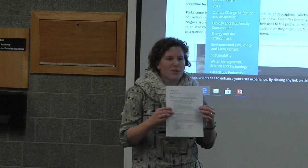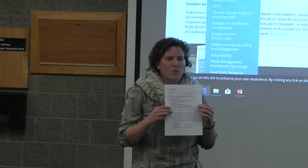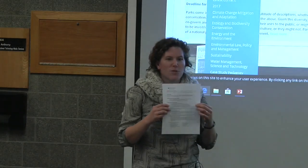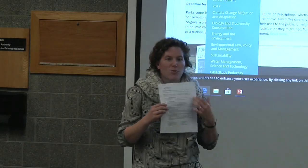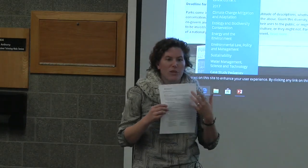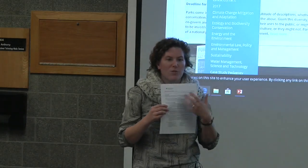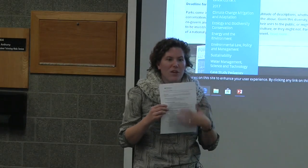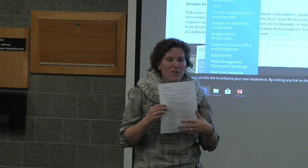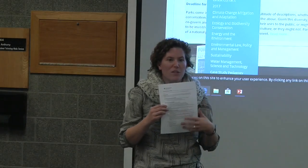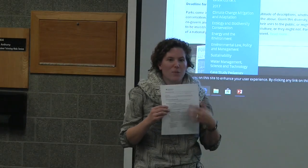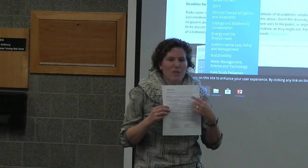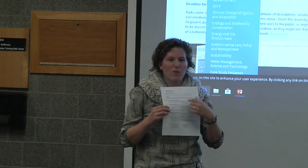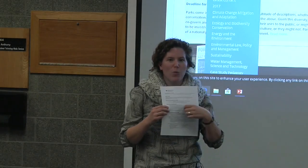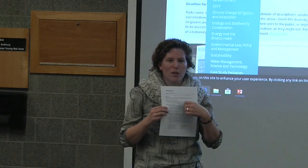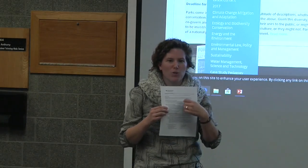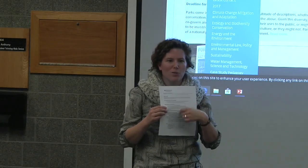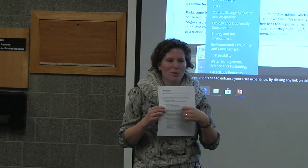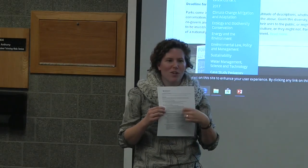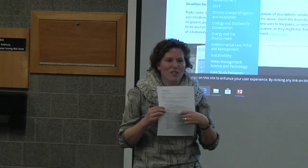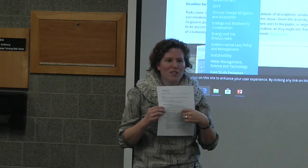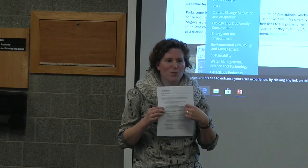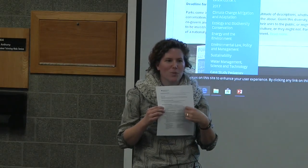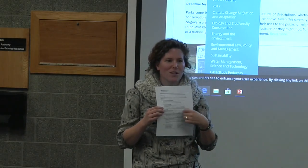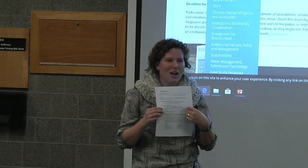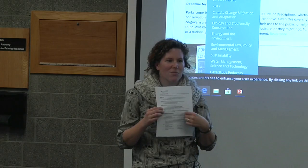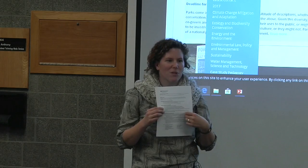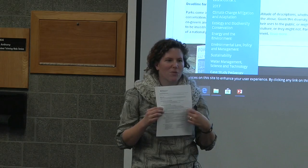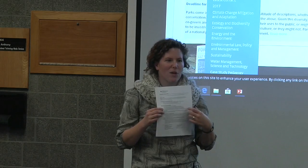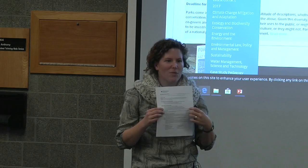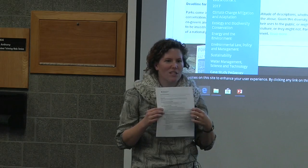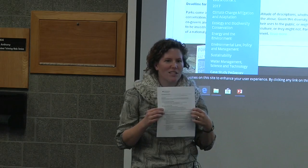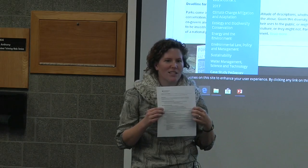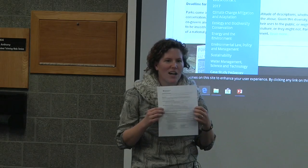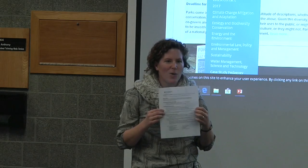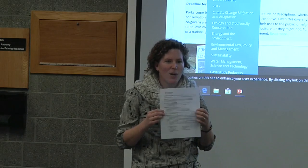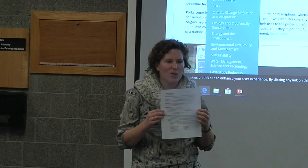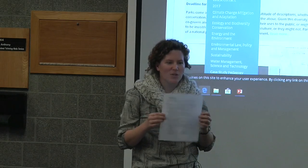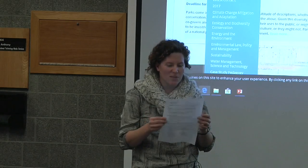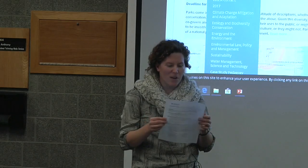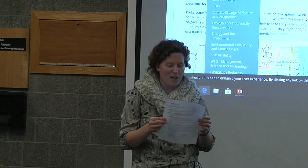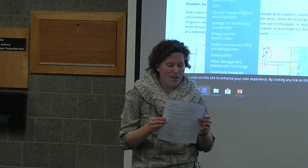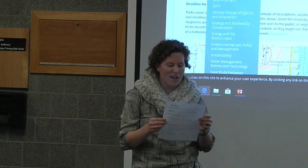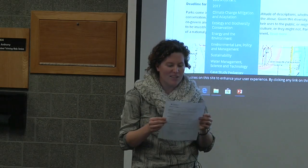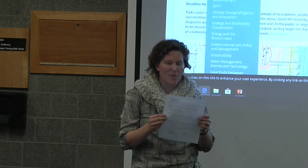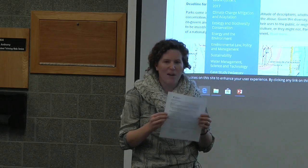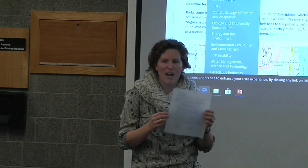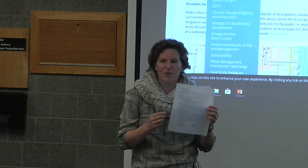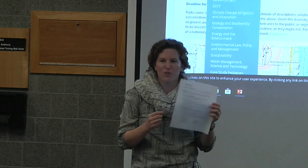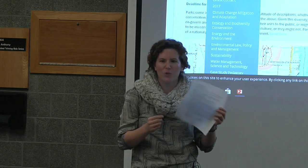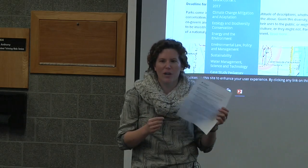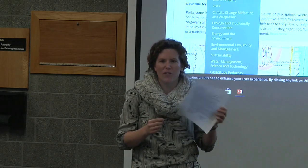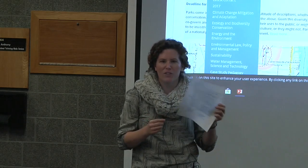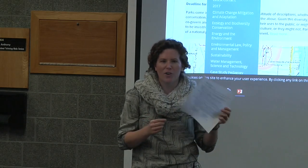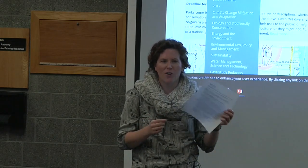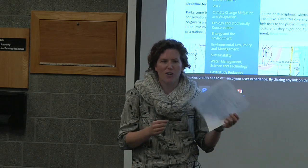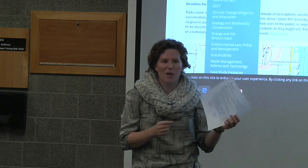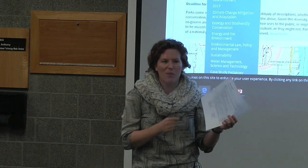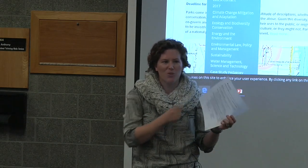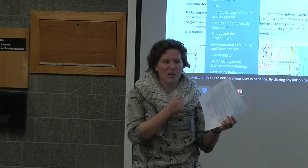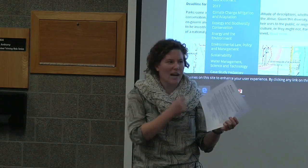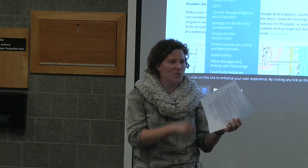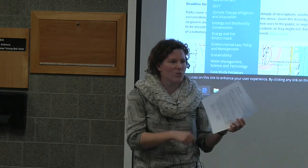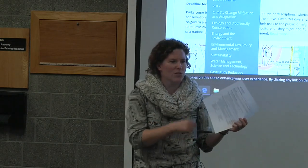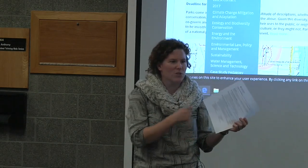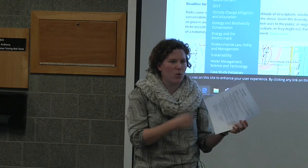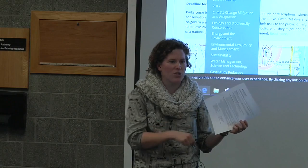The nice thing about these though too, right, so it's not the links, but if you want to scribble on this would be the kind of thing where if I was thinking, how would I do this in my class? I might actually write on this in